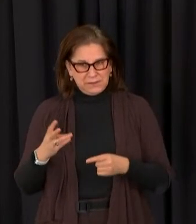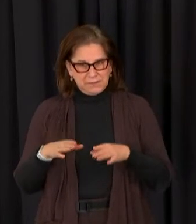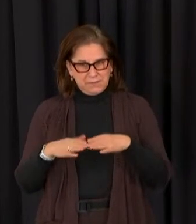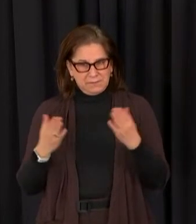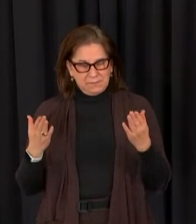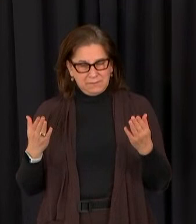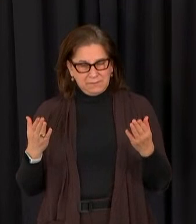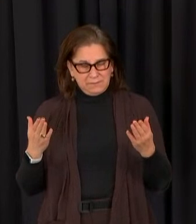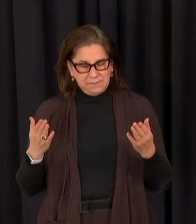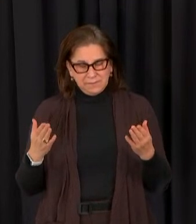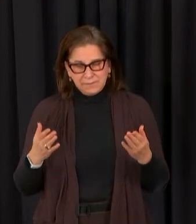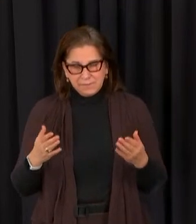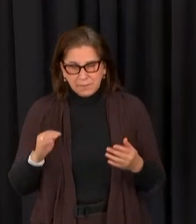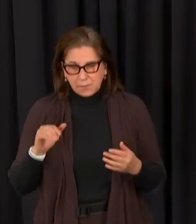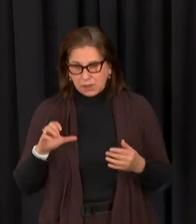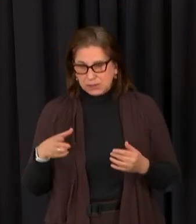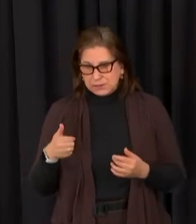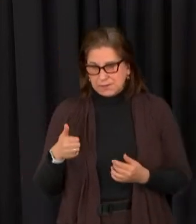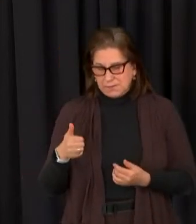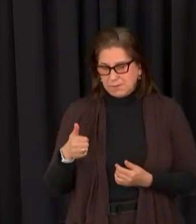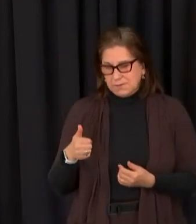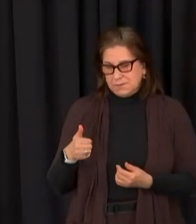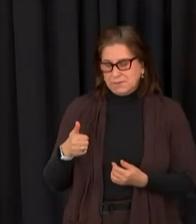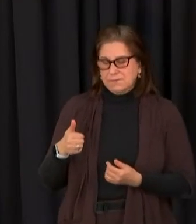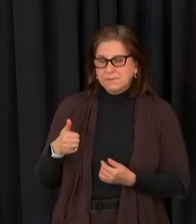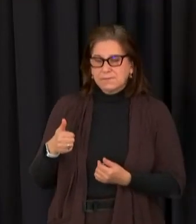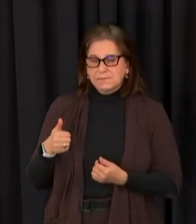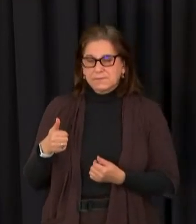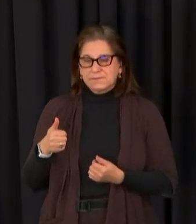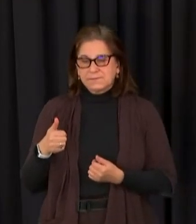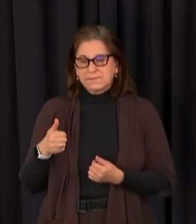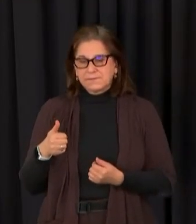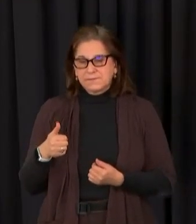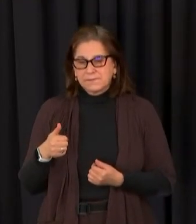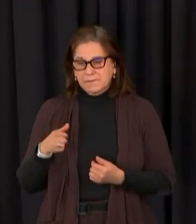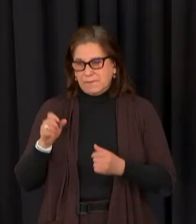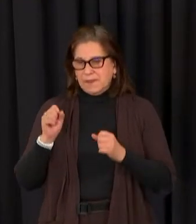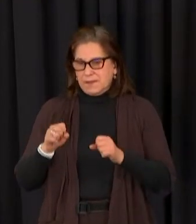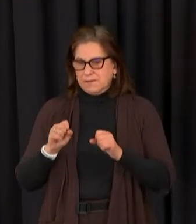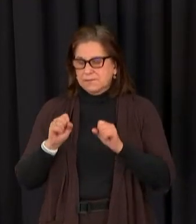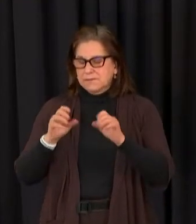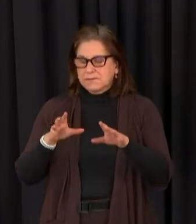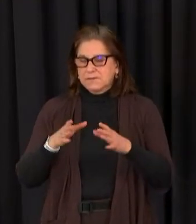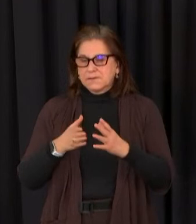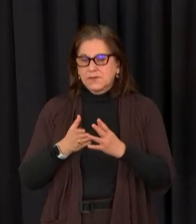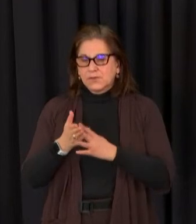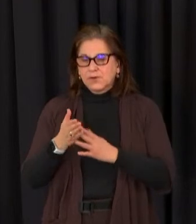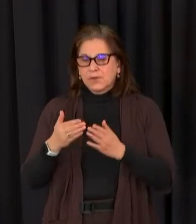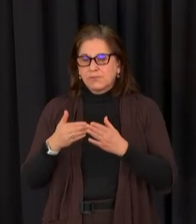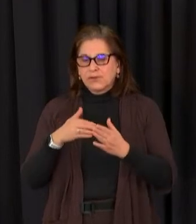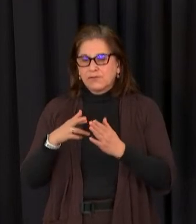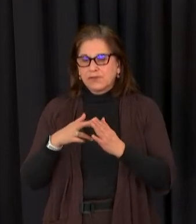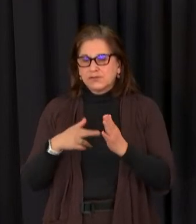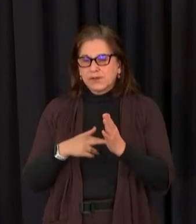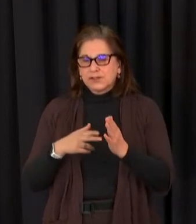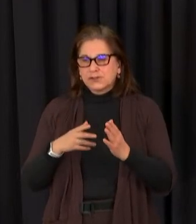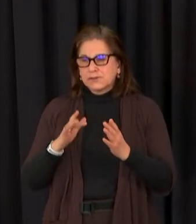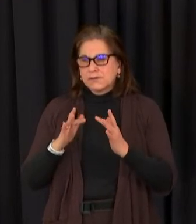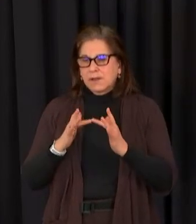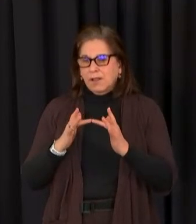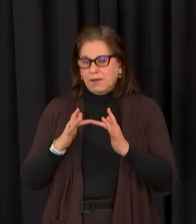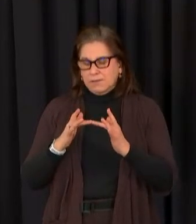10th, you will be able to submit your information through the pre-registration site or by calling the district's call